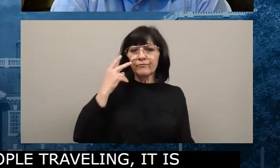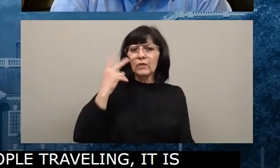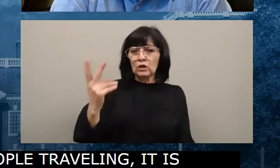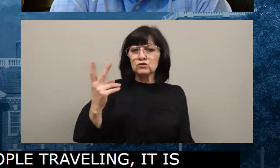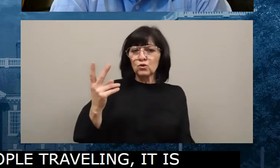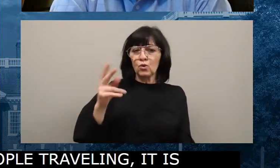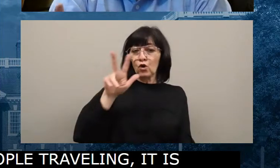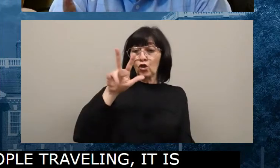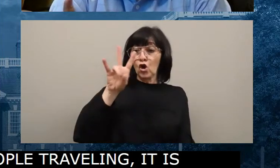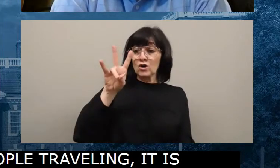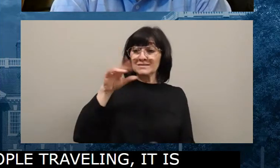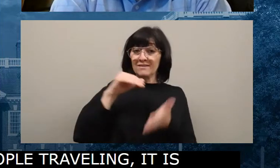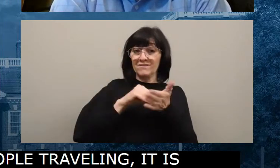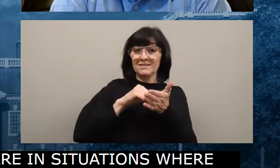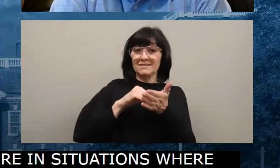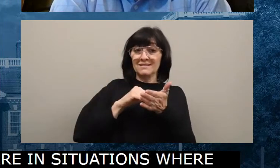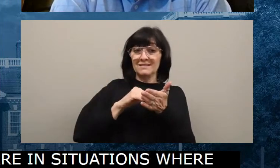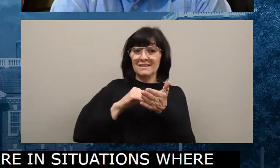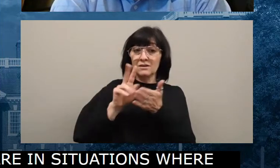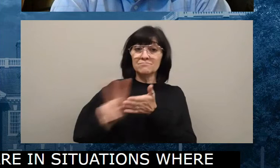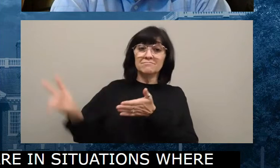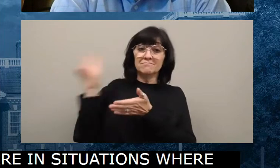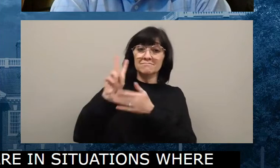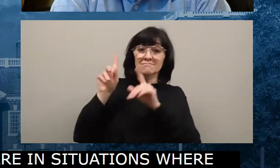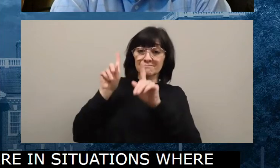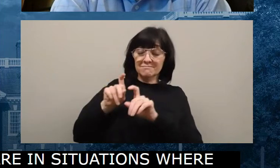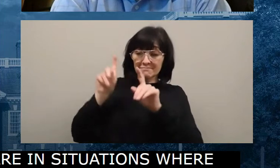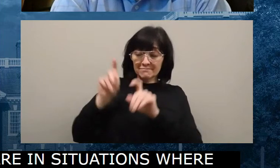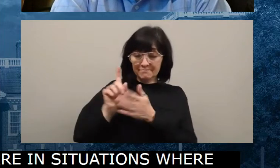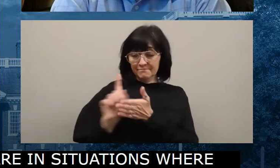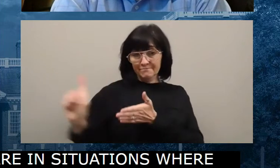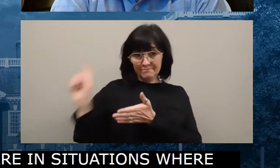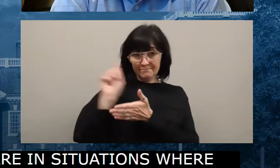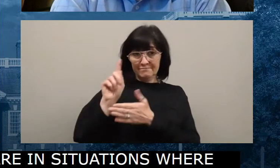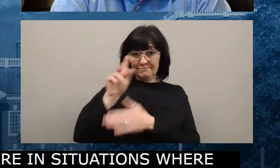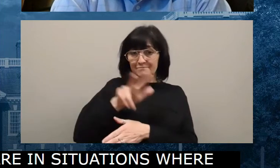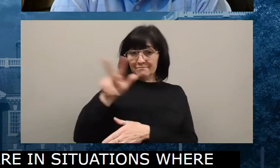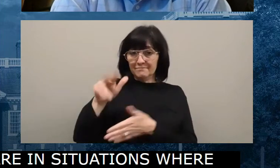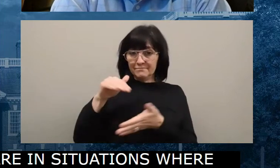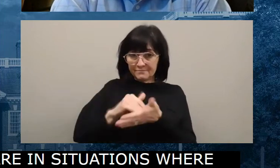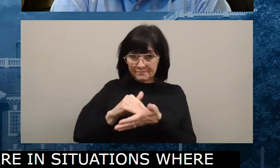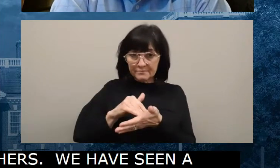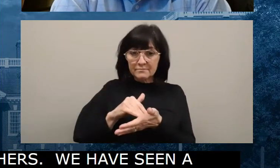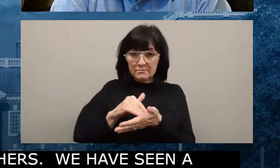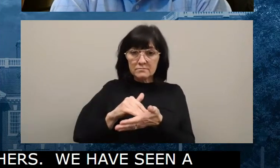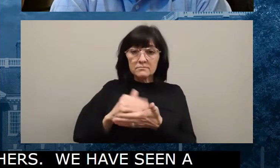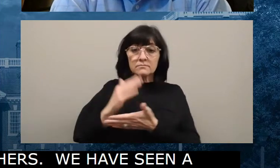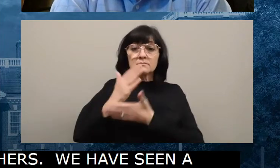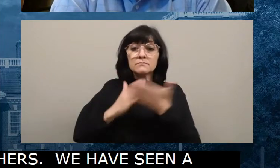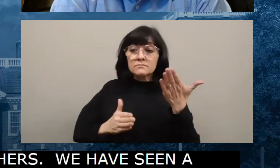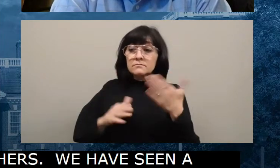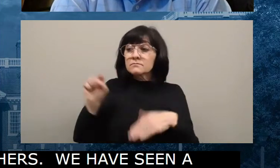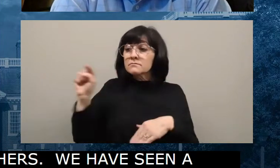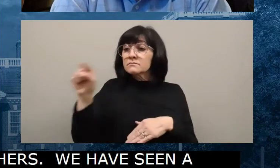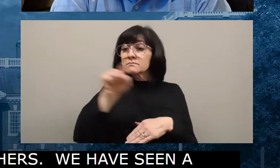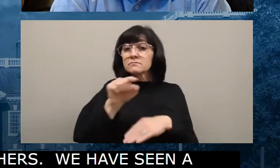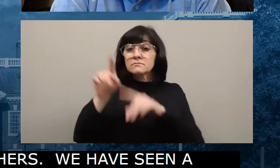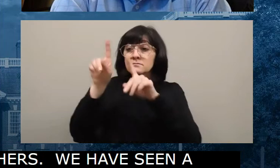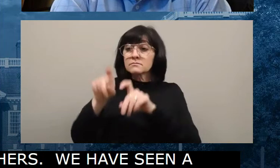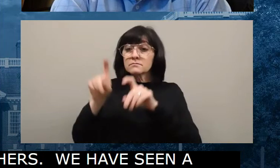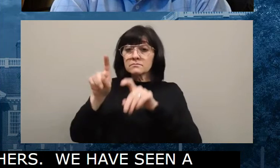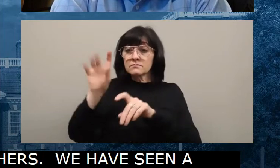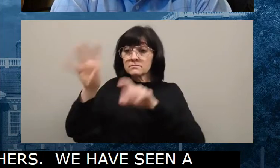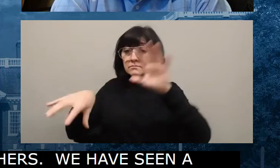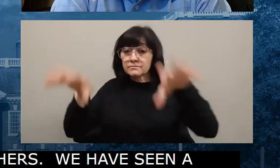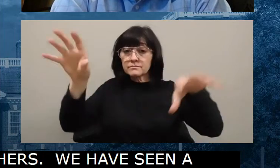last week. We still have ample opportunities. We haven't scaled back the locations where we're testing or the number of events we have a week. So